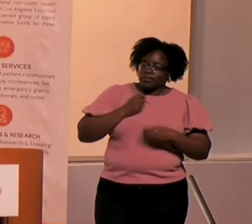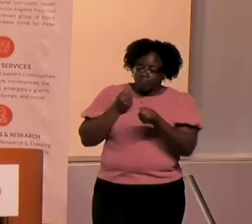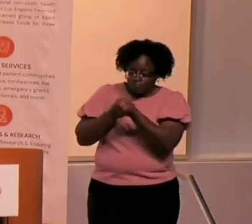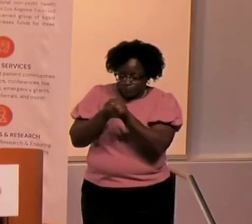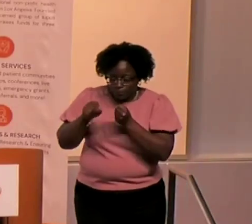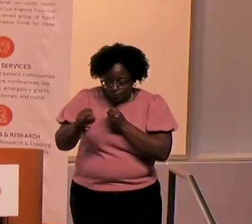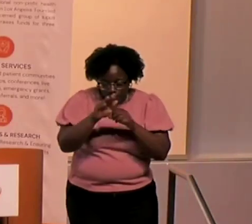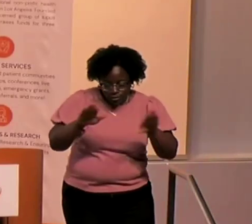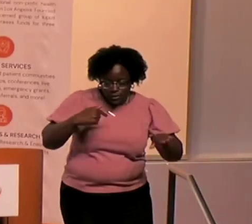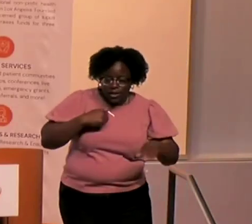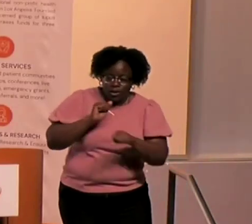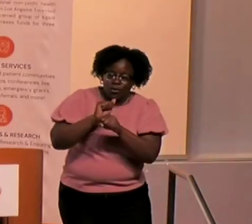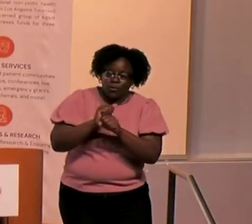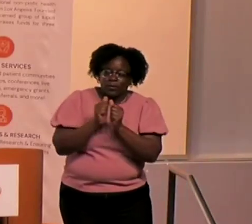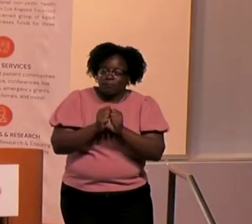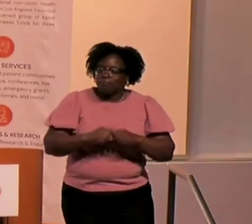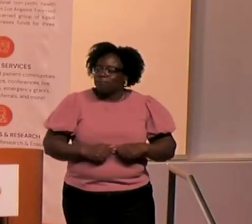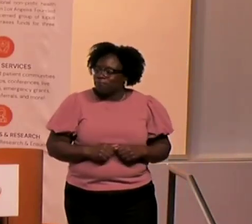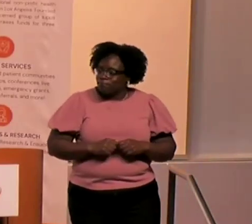and pass it on.